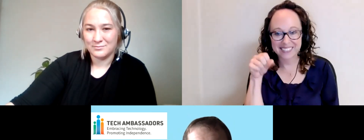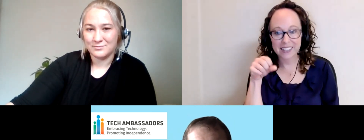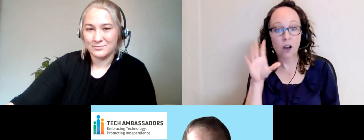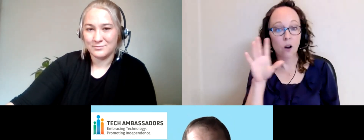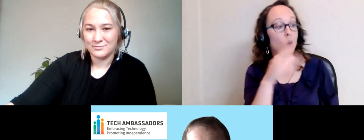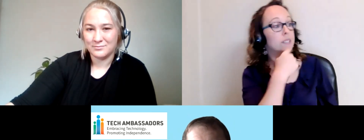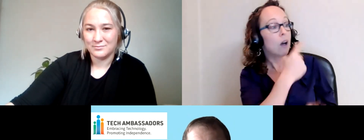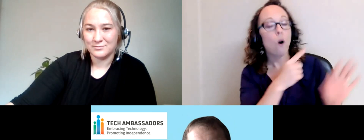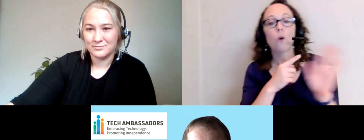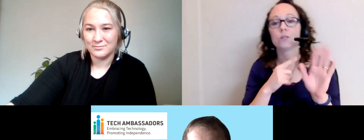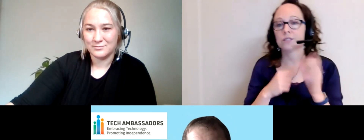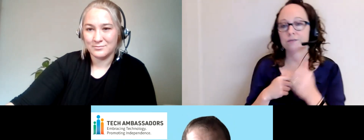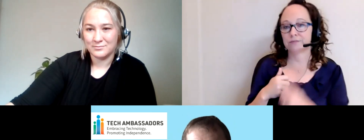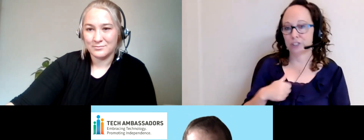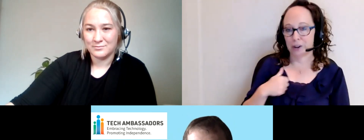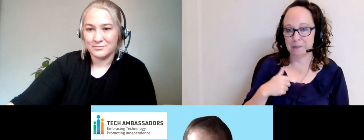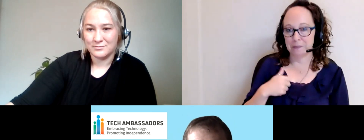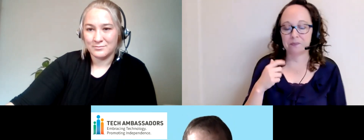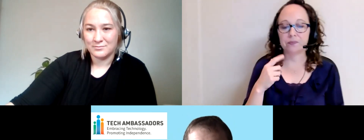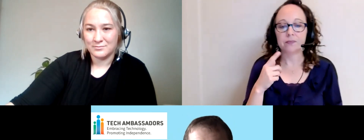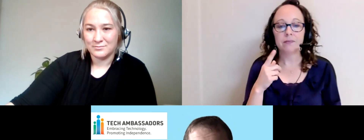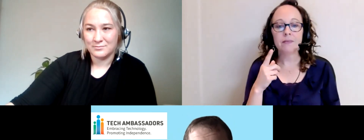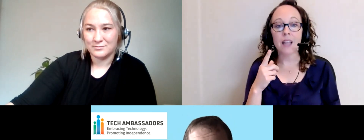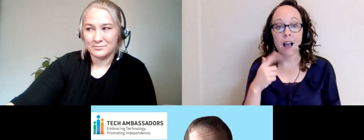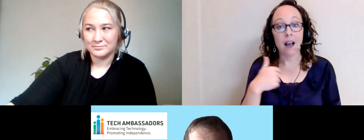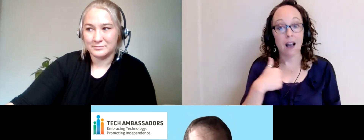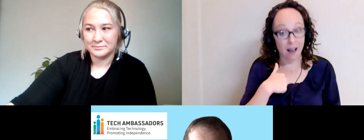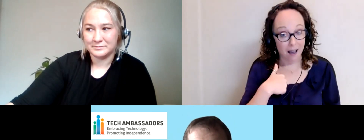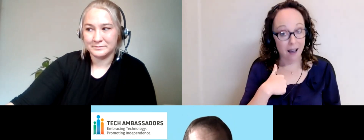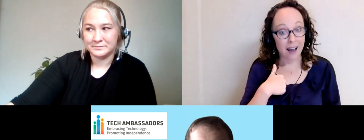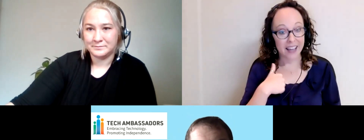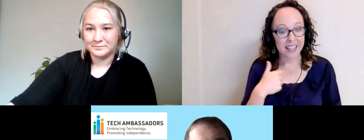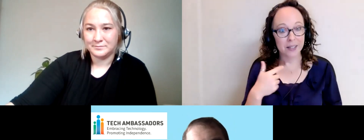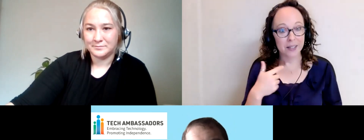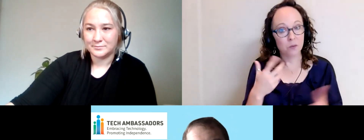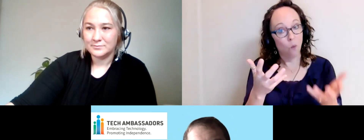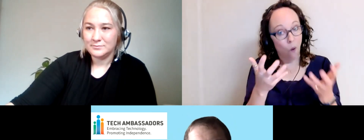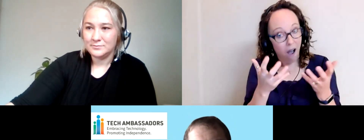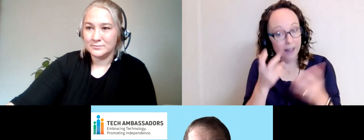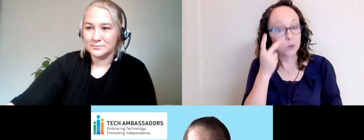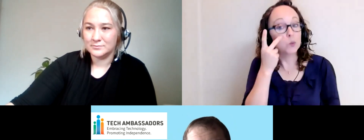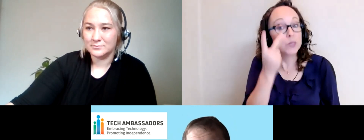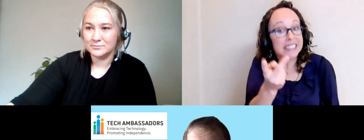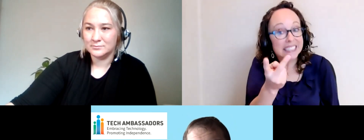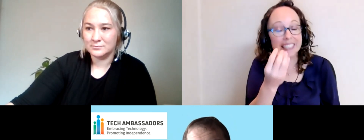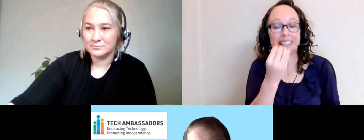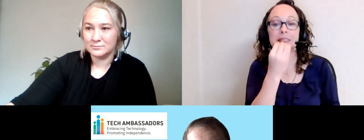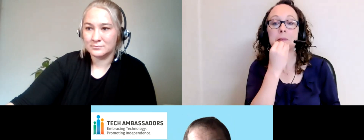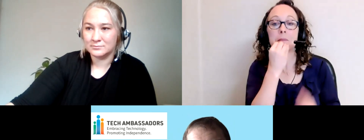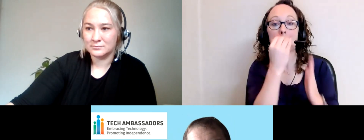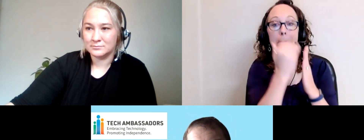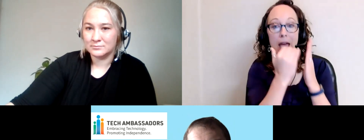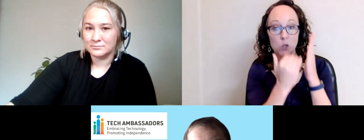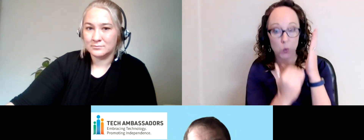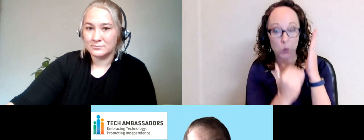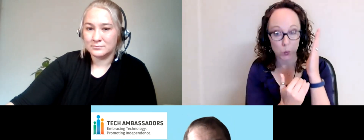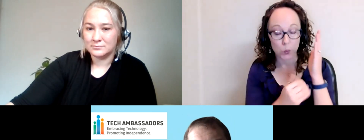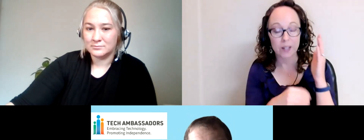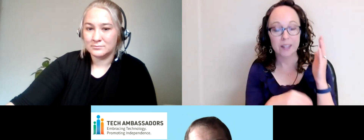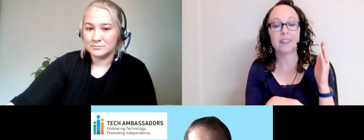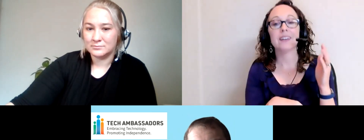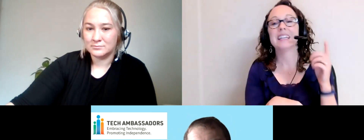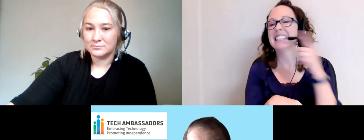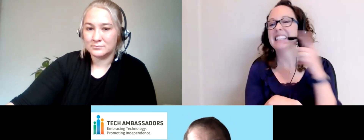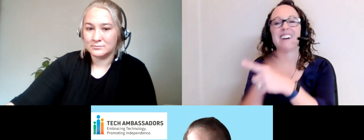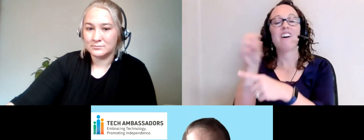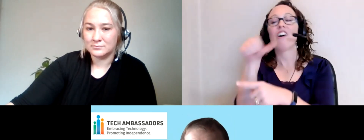ahead. Where I was trying to look at the menu, but someone else had to read